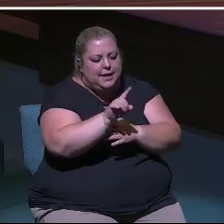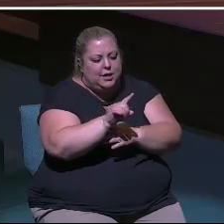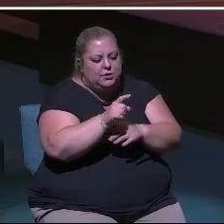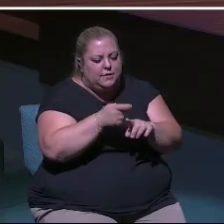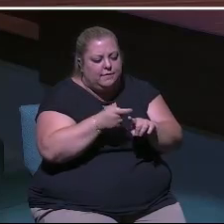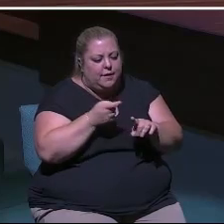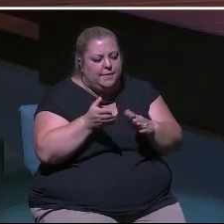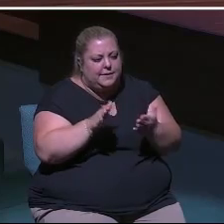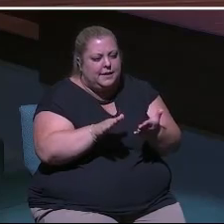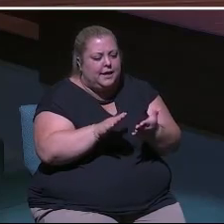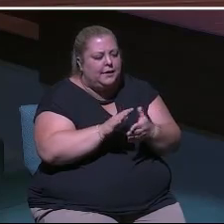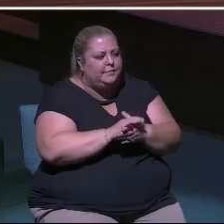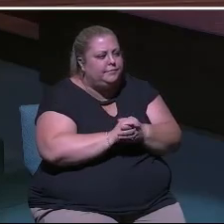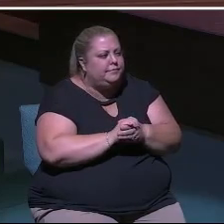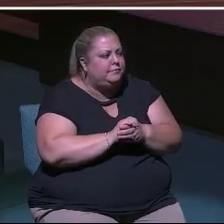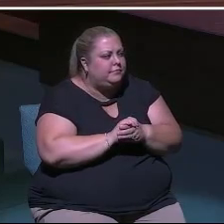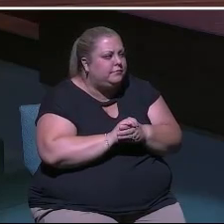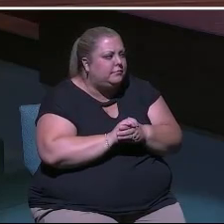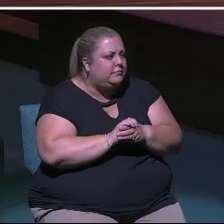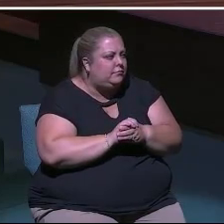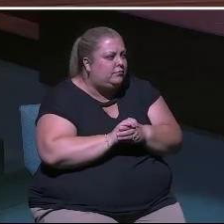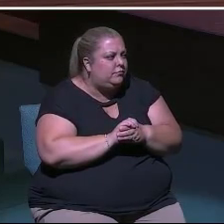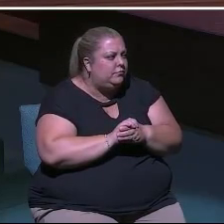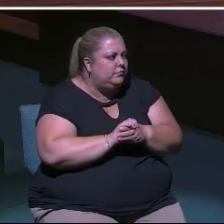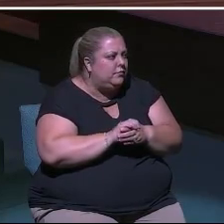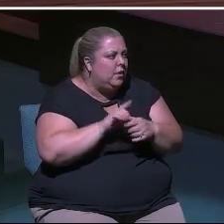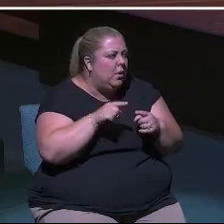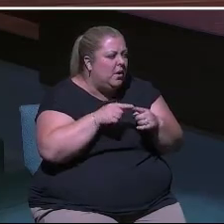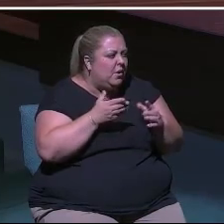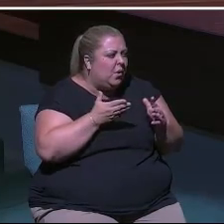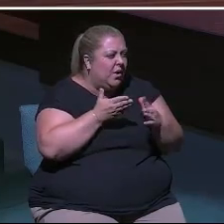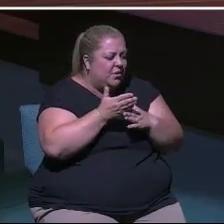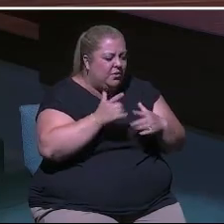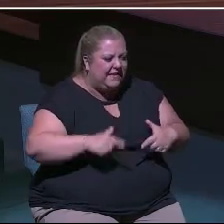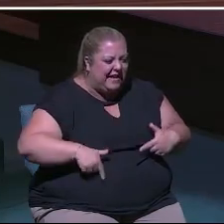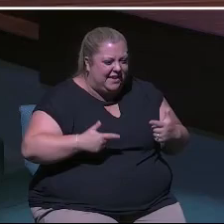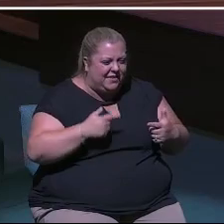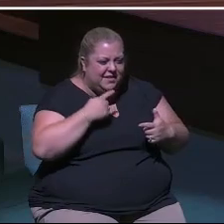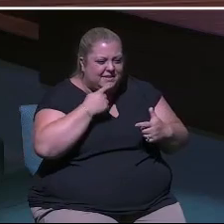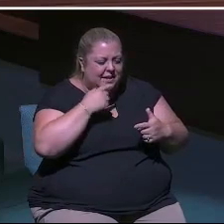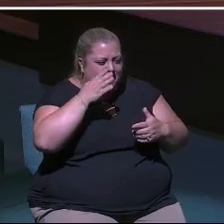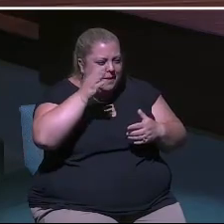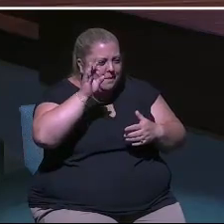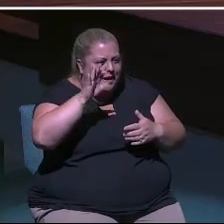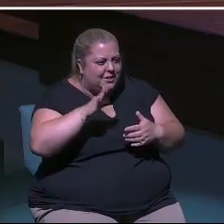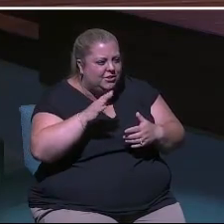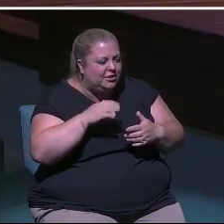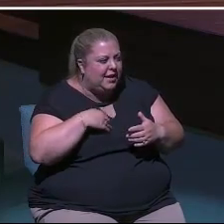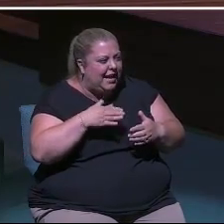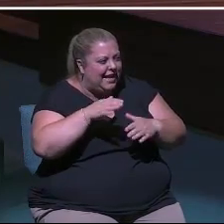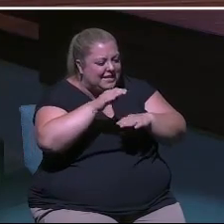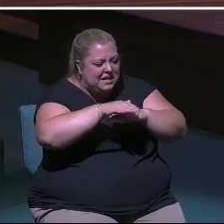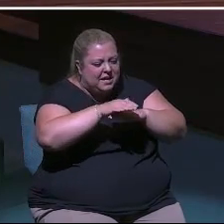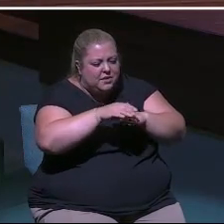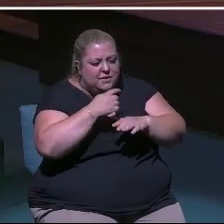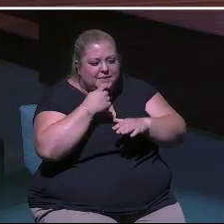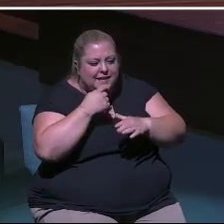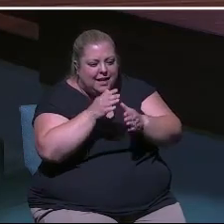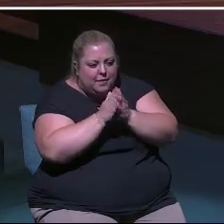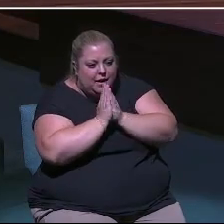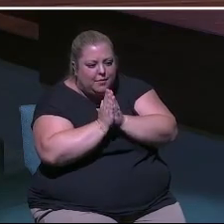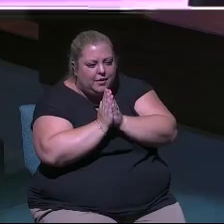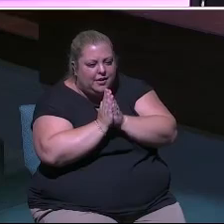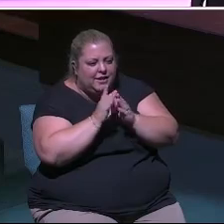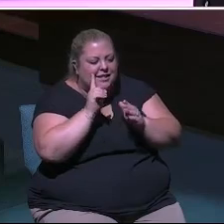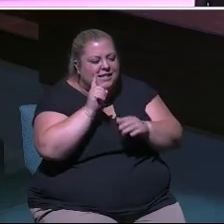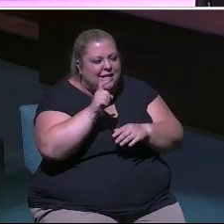conversation, listen, when you're going through life, oh man, preacher, I've just got to stop. But you know, at night when I say my prayers, you should be in an attitude of prayer at all